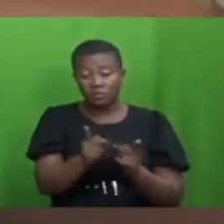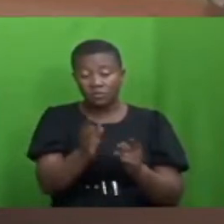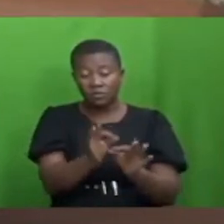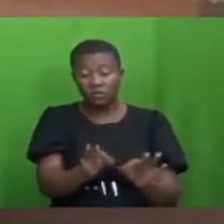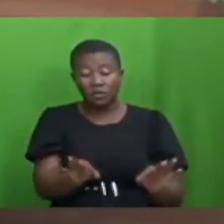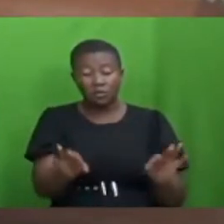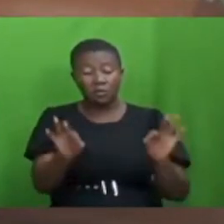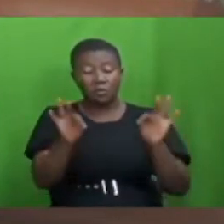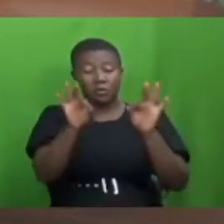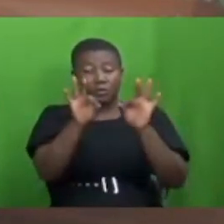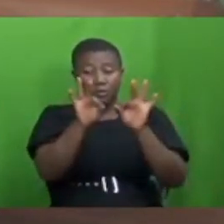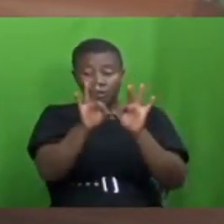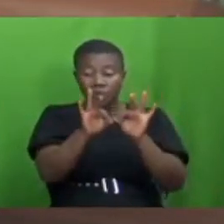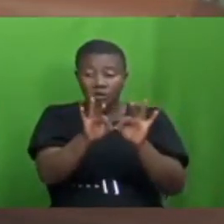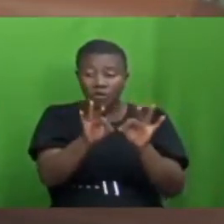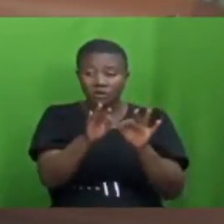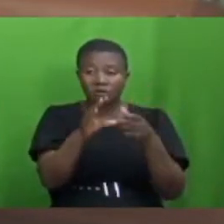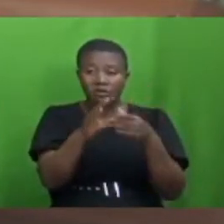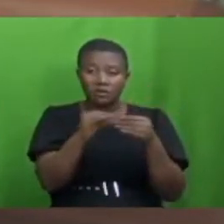Mr.